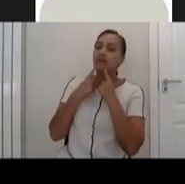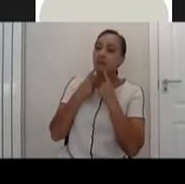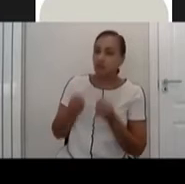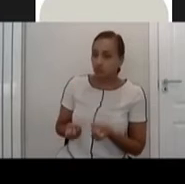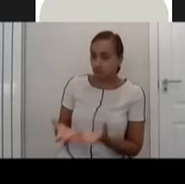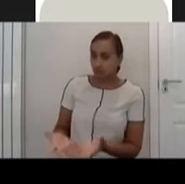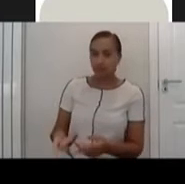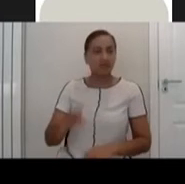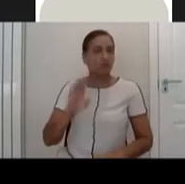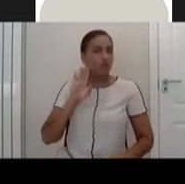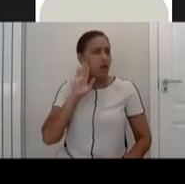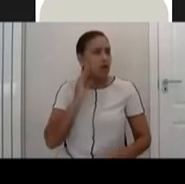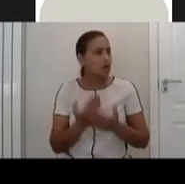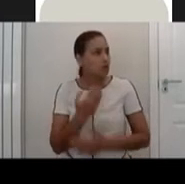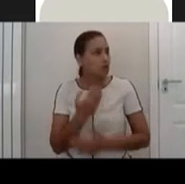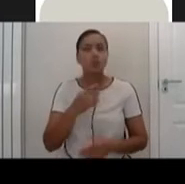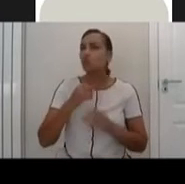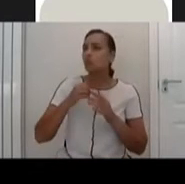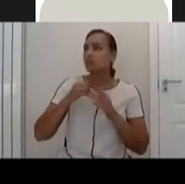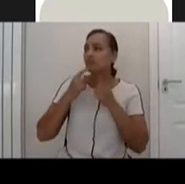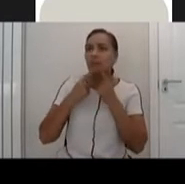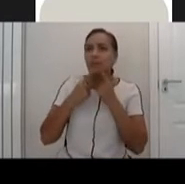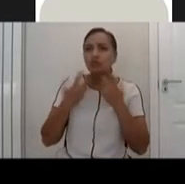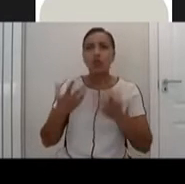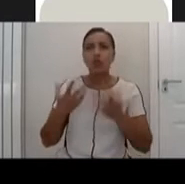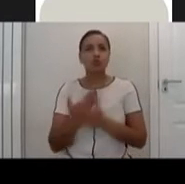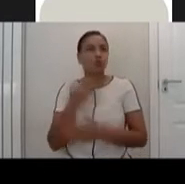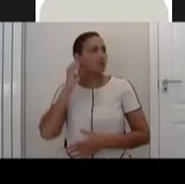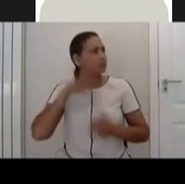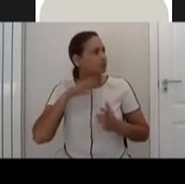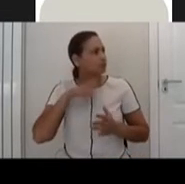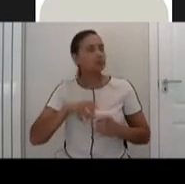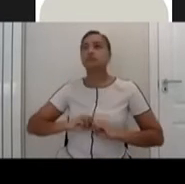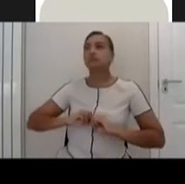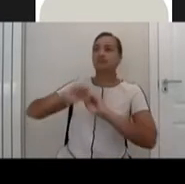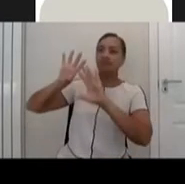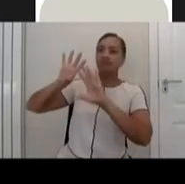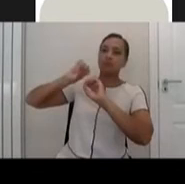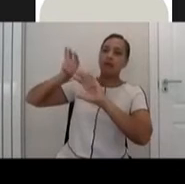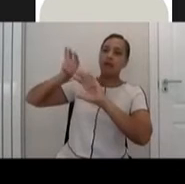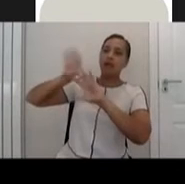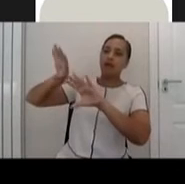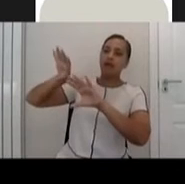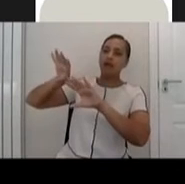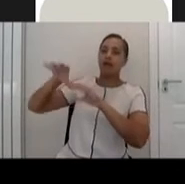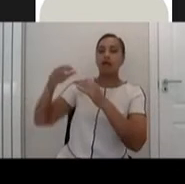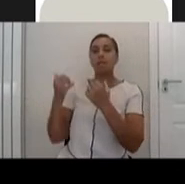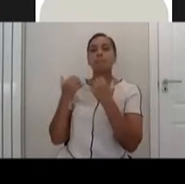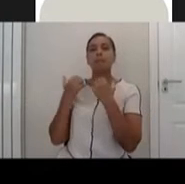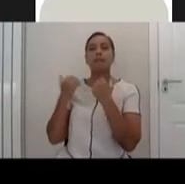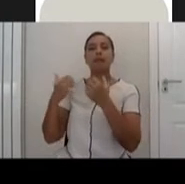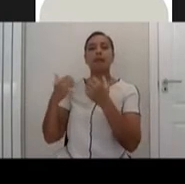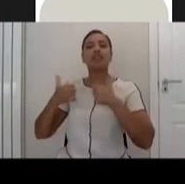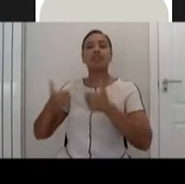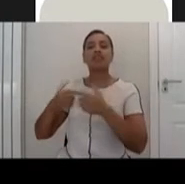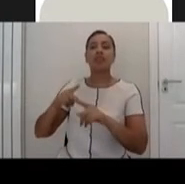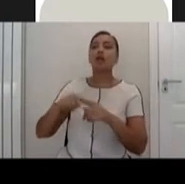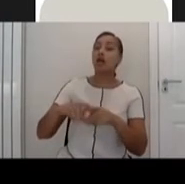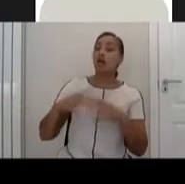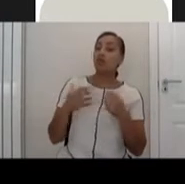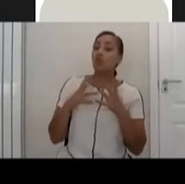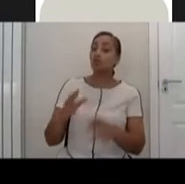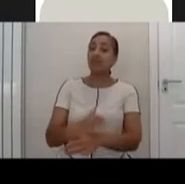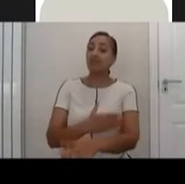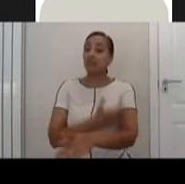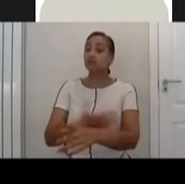hearing information or experiences, then do feed that back up to either directly to public health, or of course to Healthwatch Enfield. That's what we're here